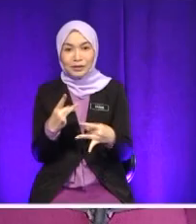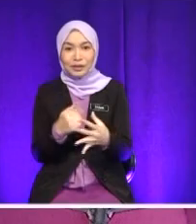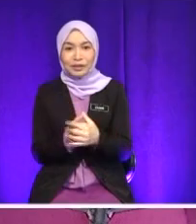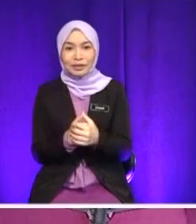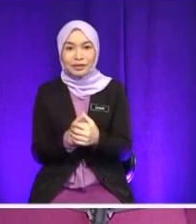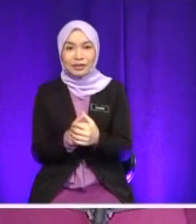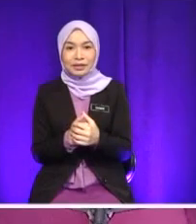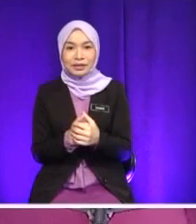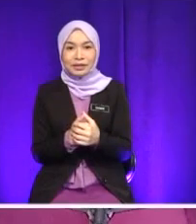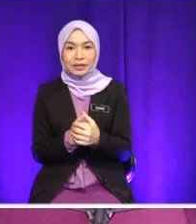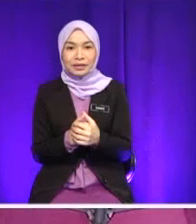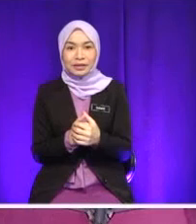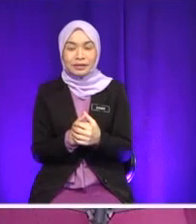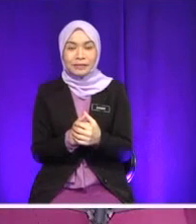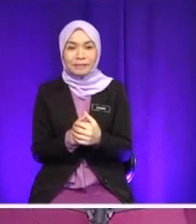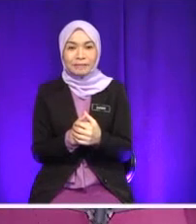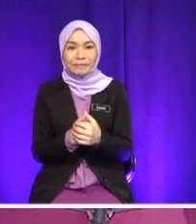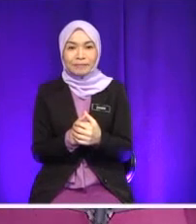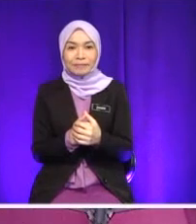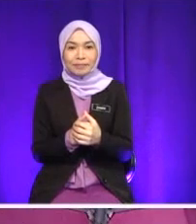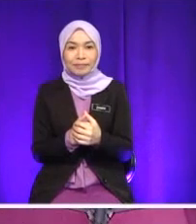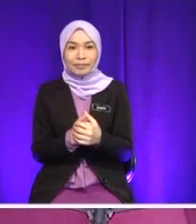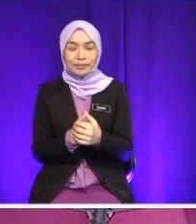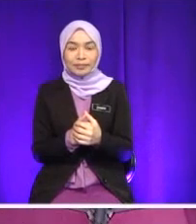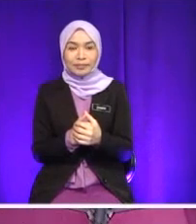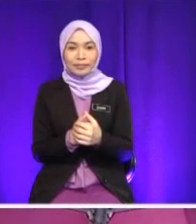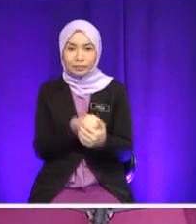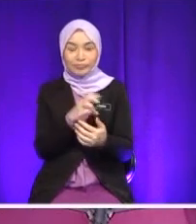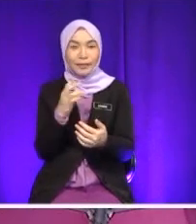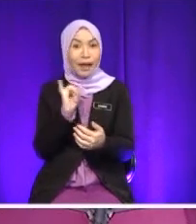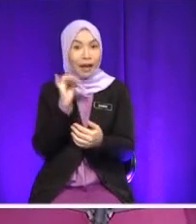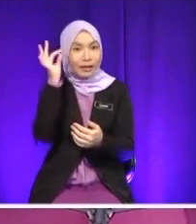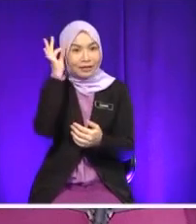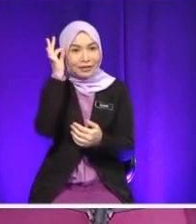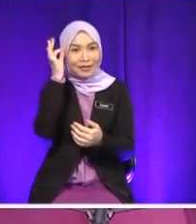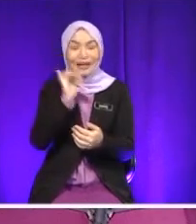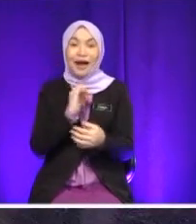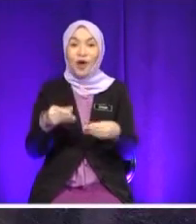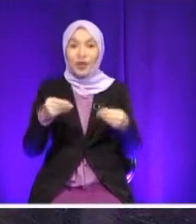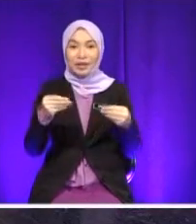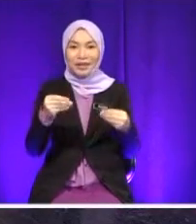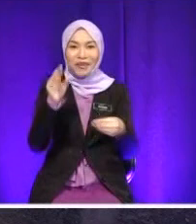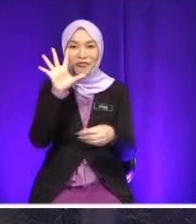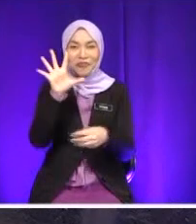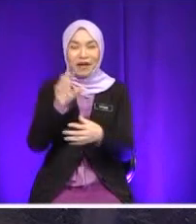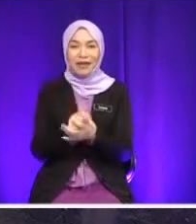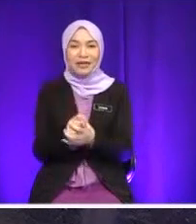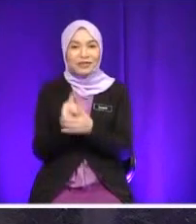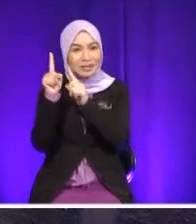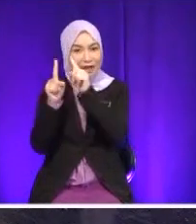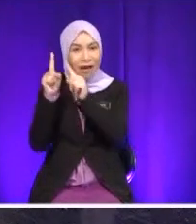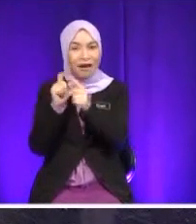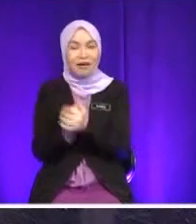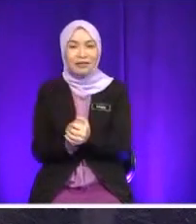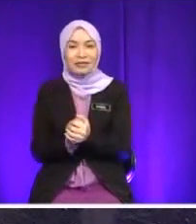think they all like provide their justifications, right? I think they all like receive 5 stars, maybe. 5 stars for right? Because everyone. they